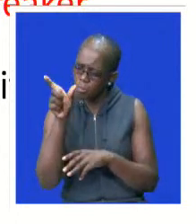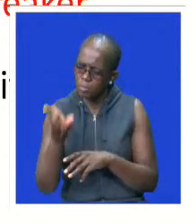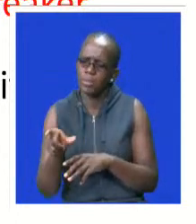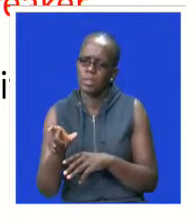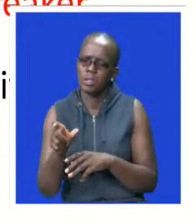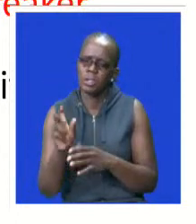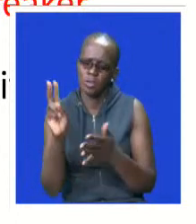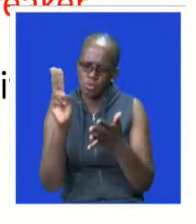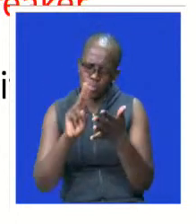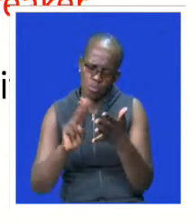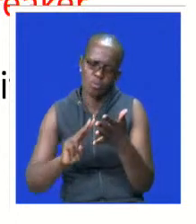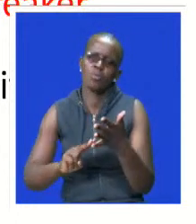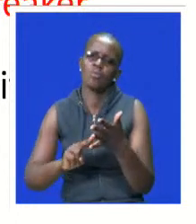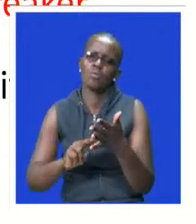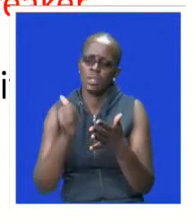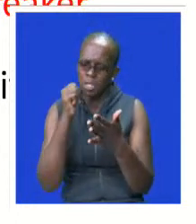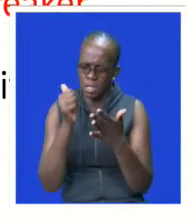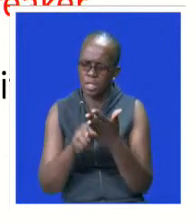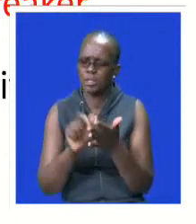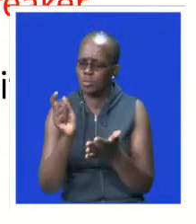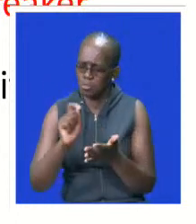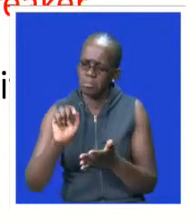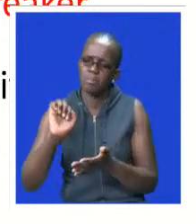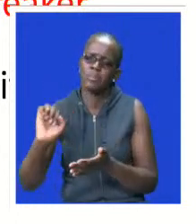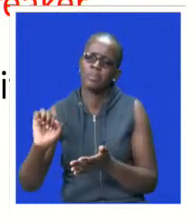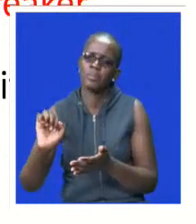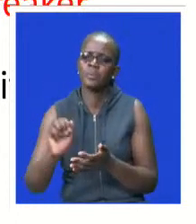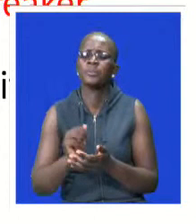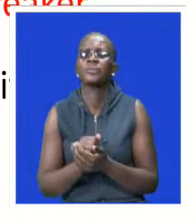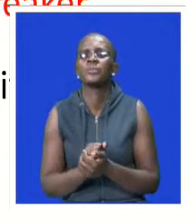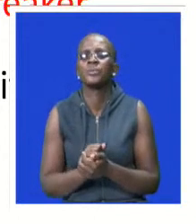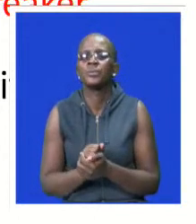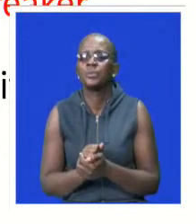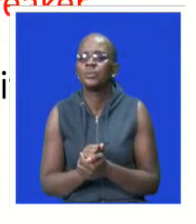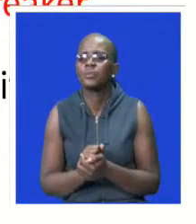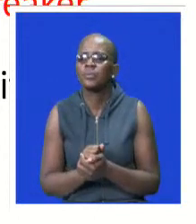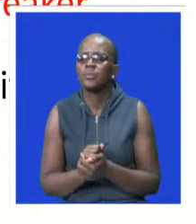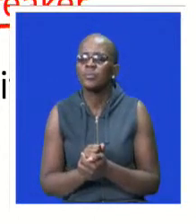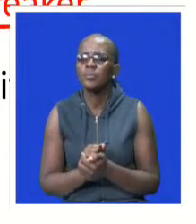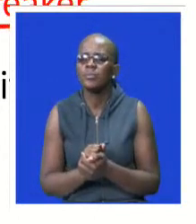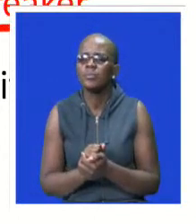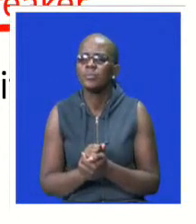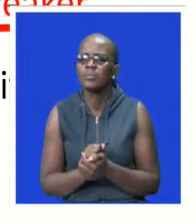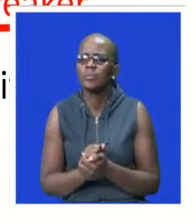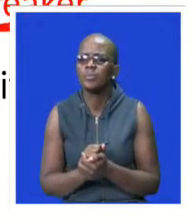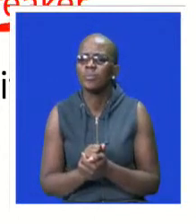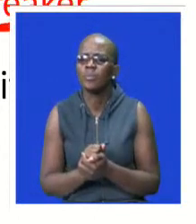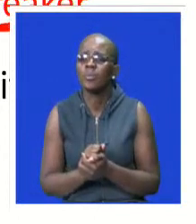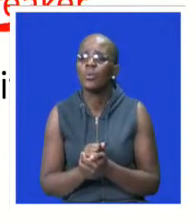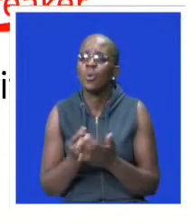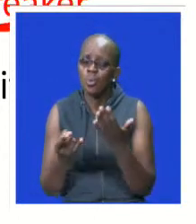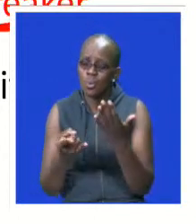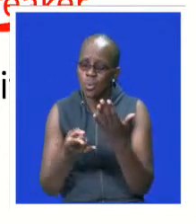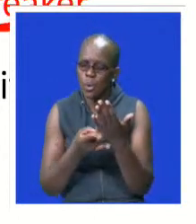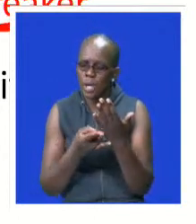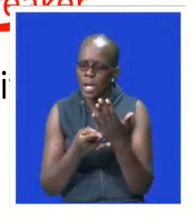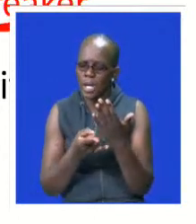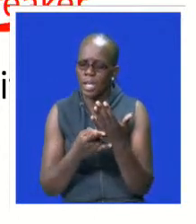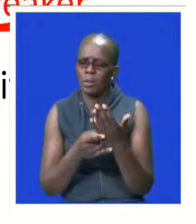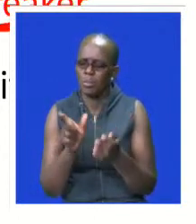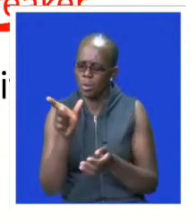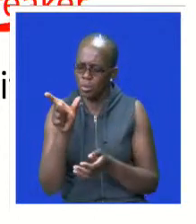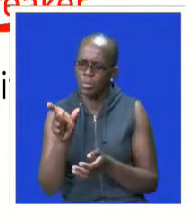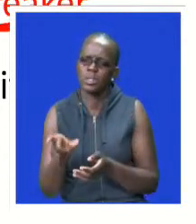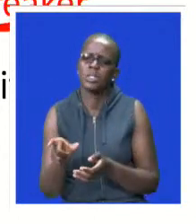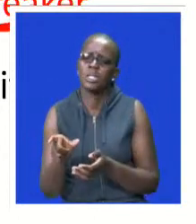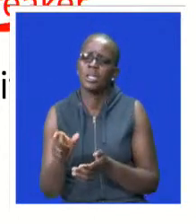so by showing that personal relationship, this acts as what? An icebreaker, because you don't